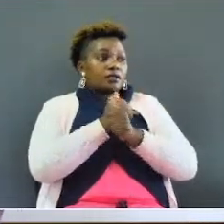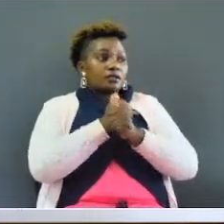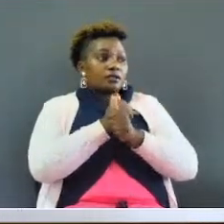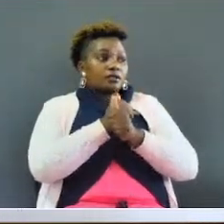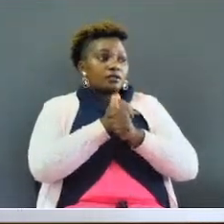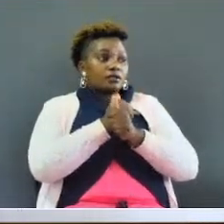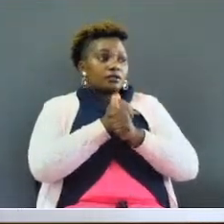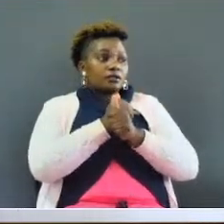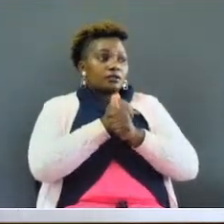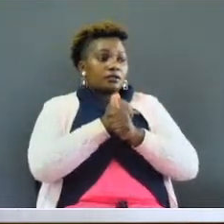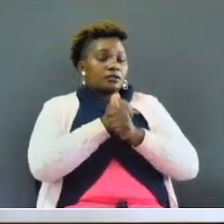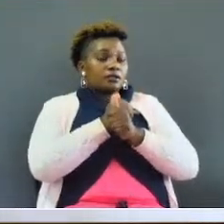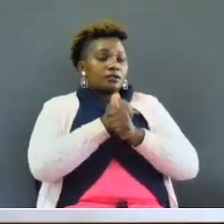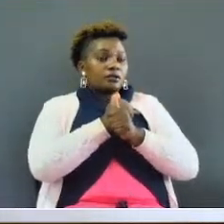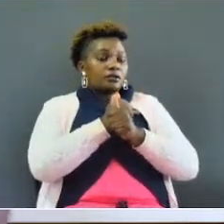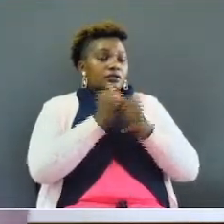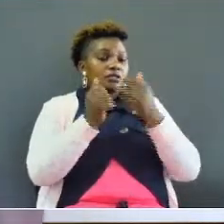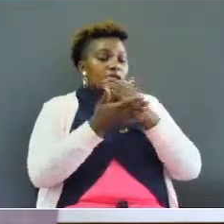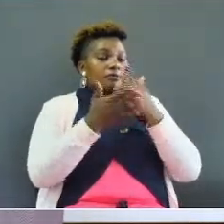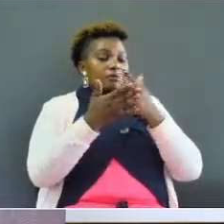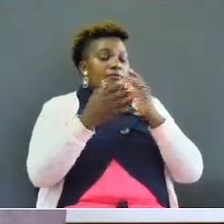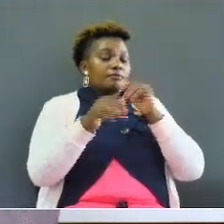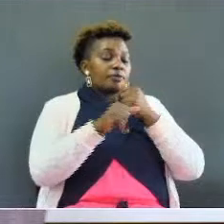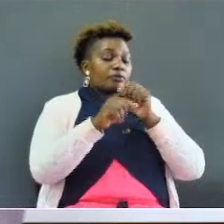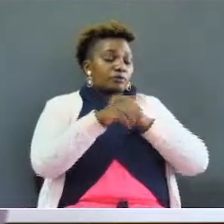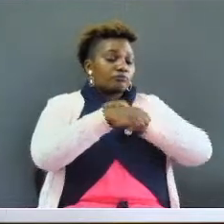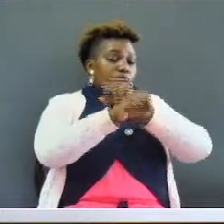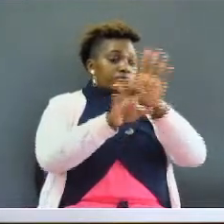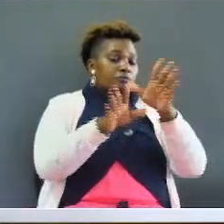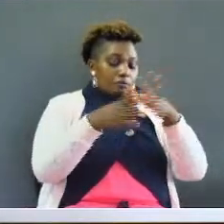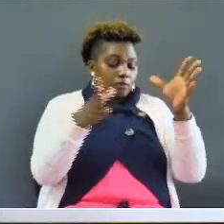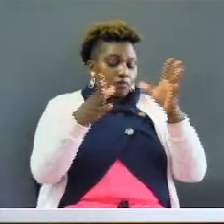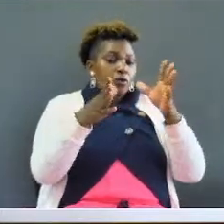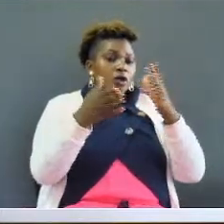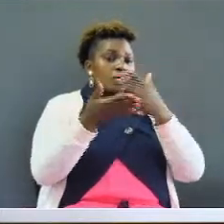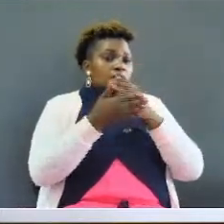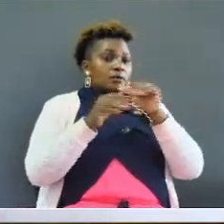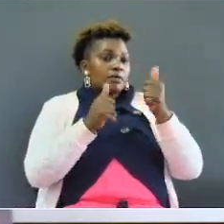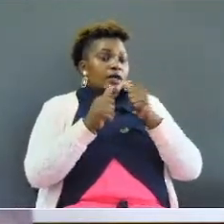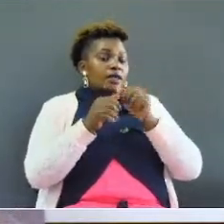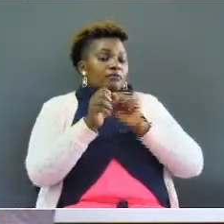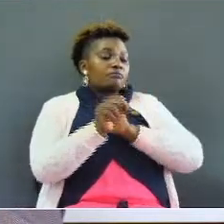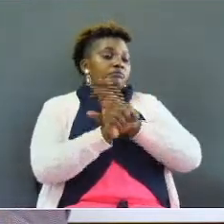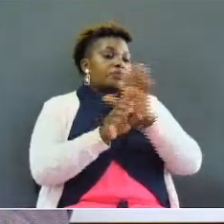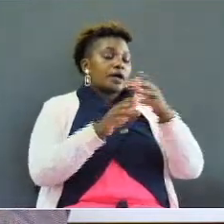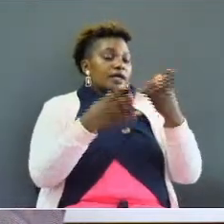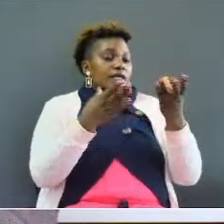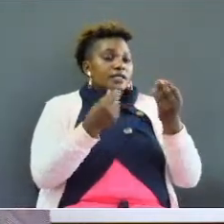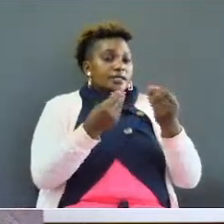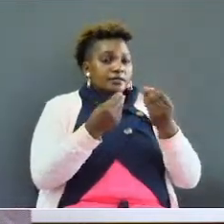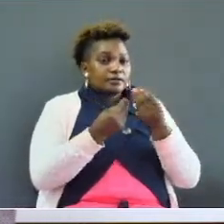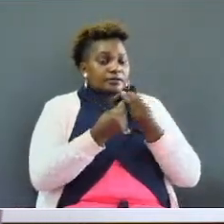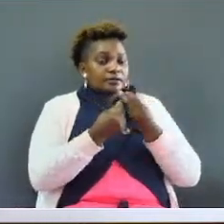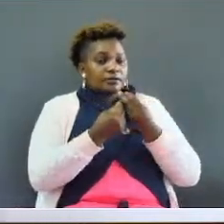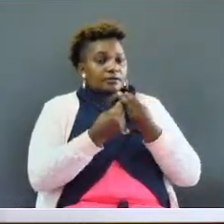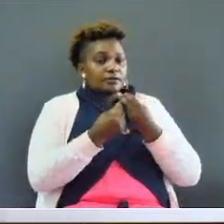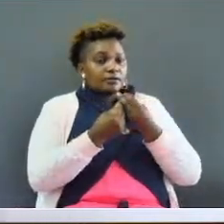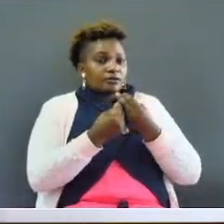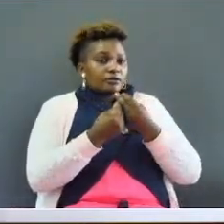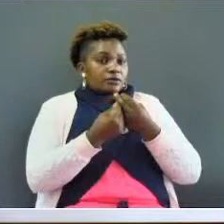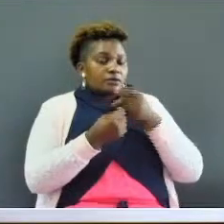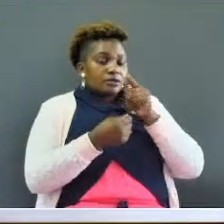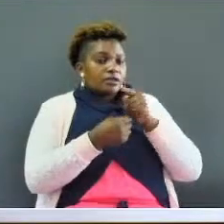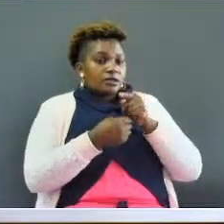There are some that become more transmissible. In other words, they can be passed much more easily, or because they